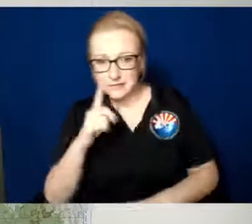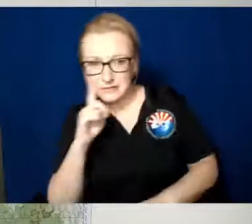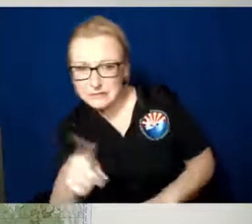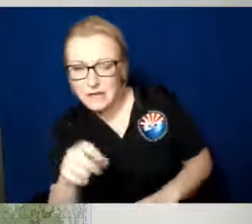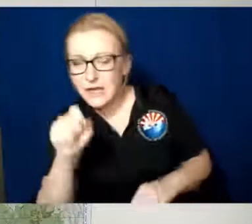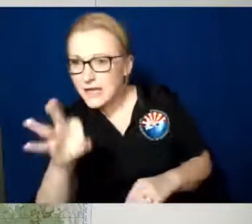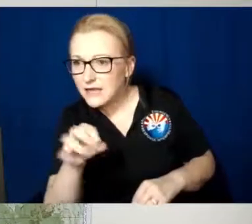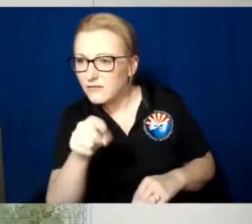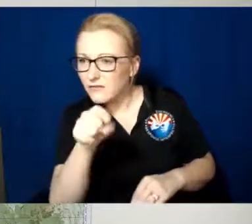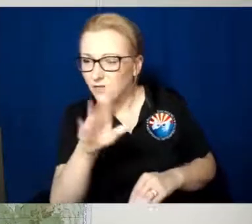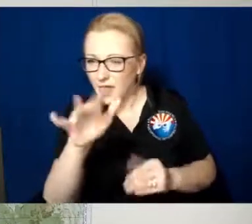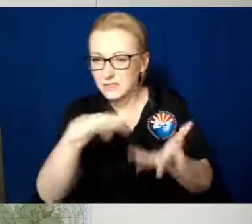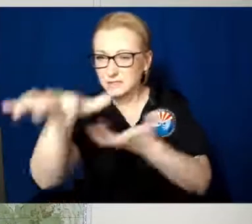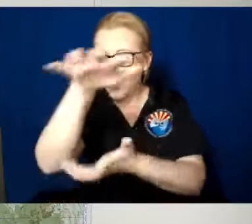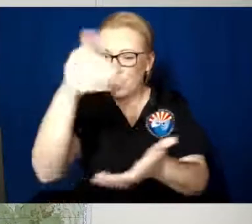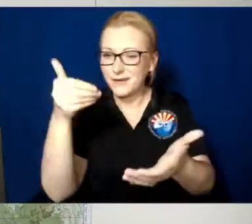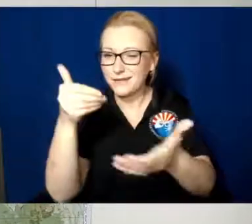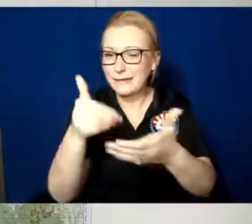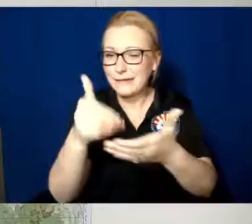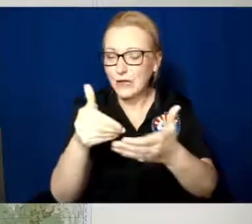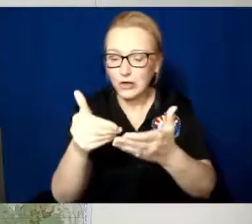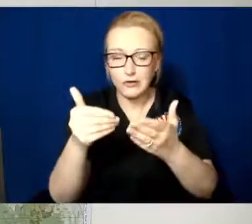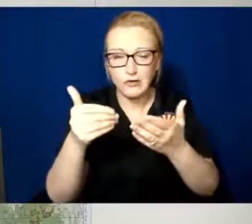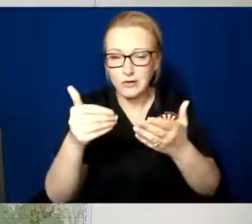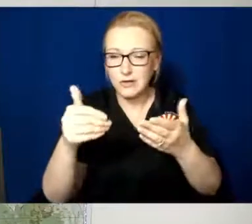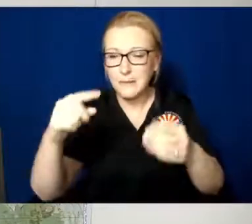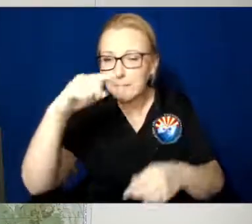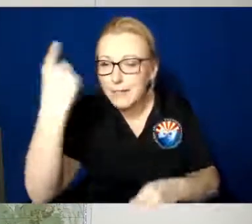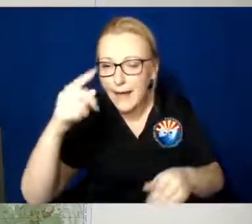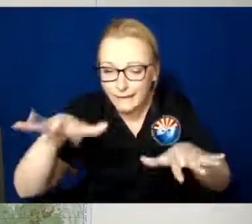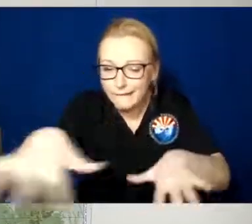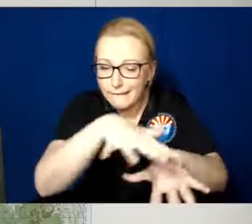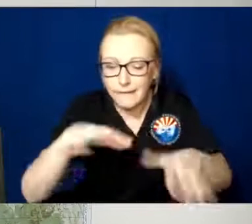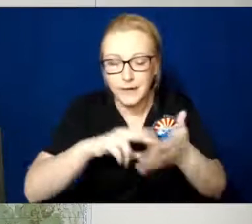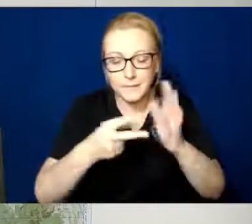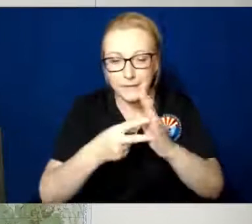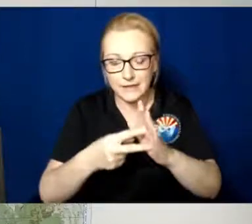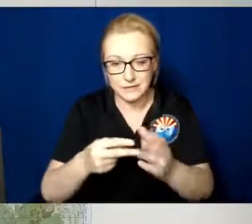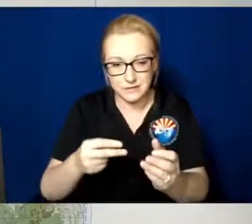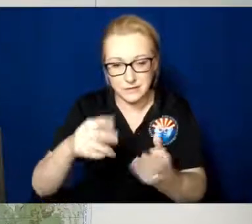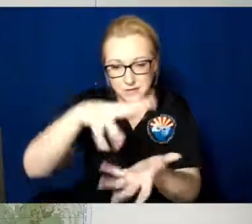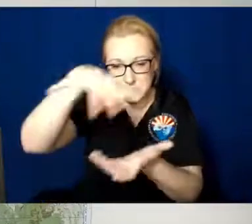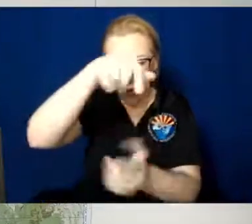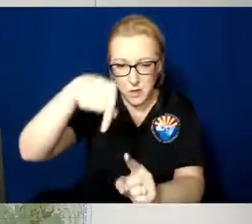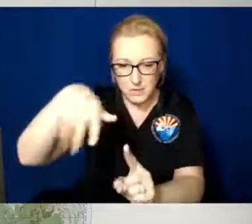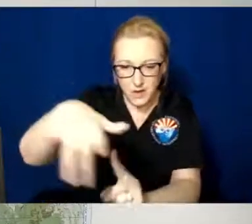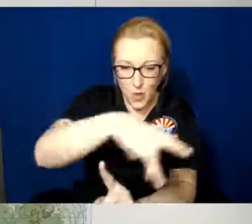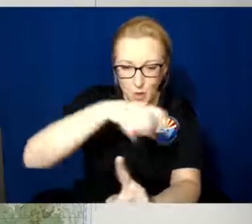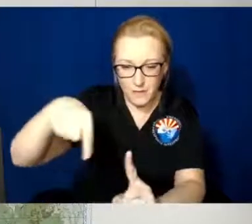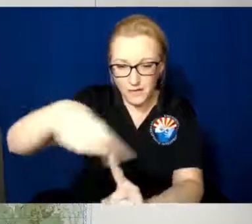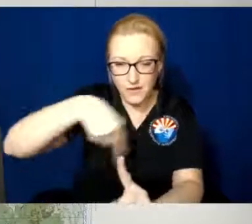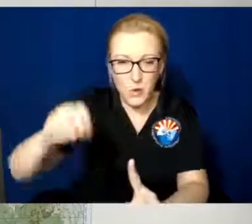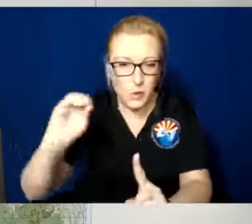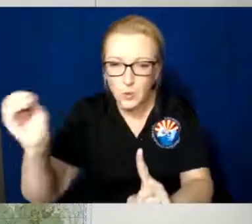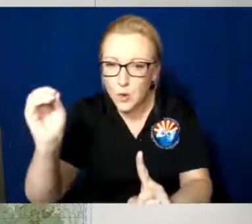out around it, and it's not spreading any direction, then that smoke is not a concern to us at this